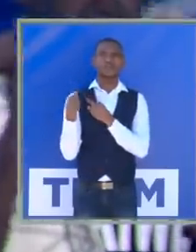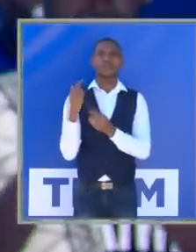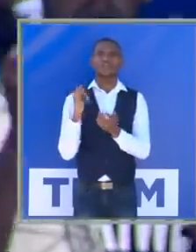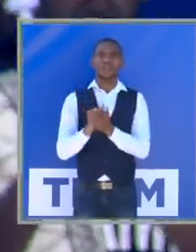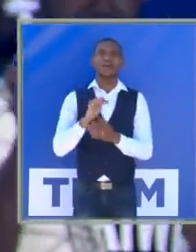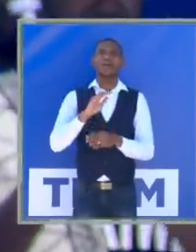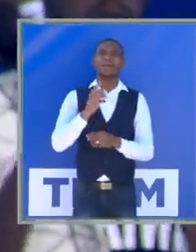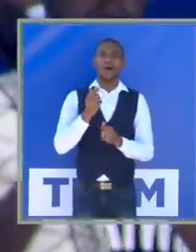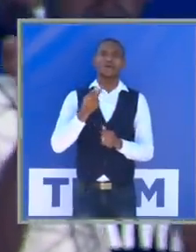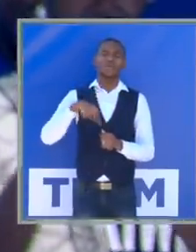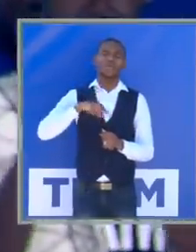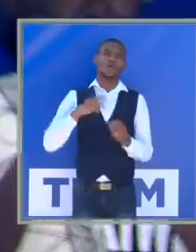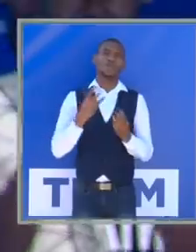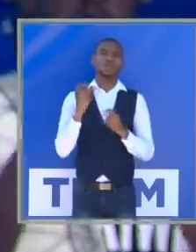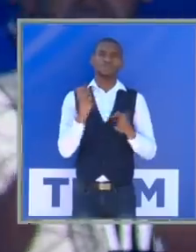being looted.